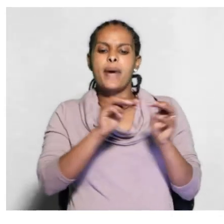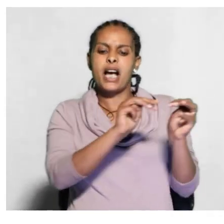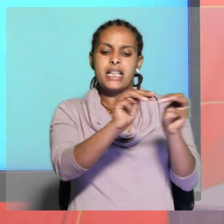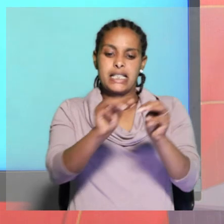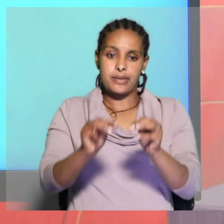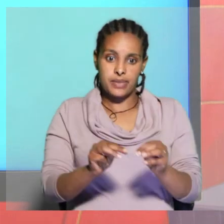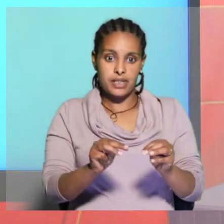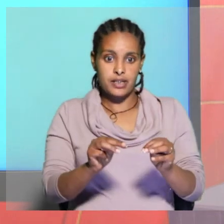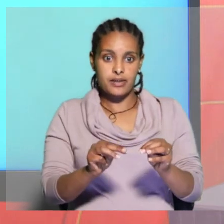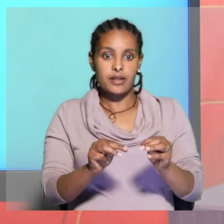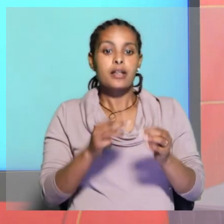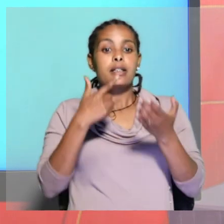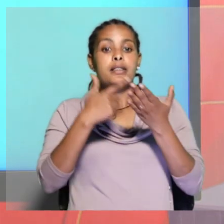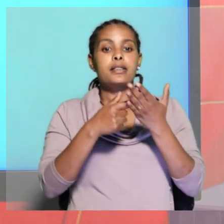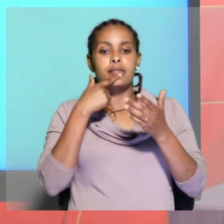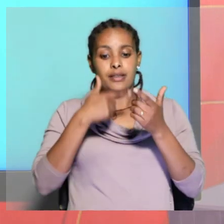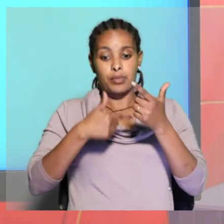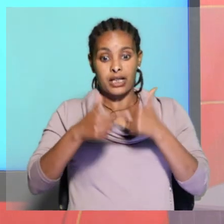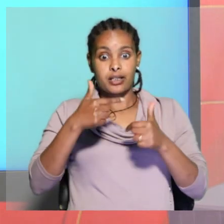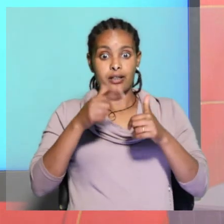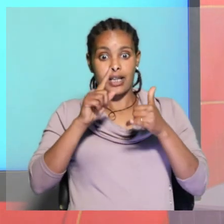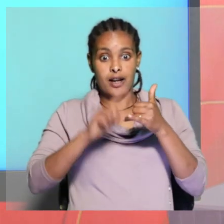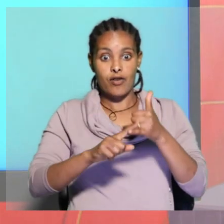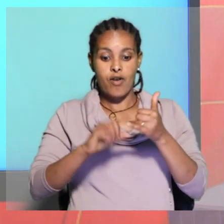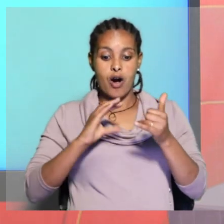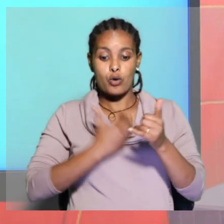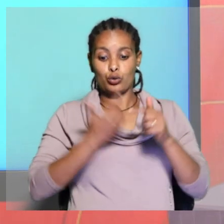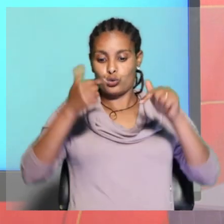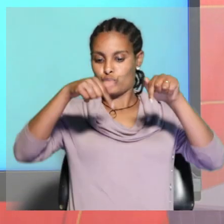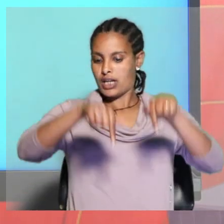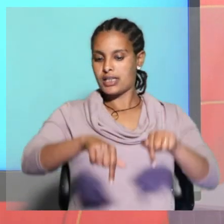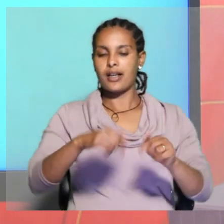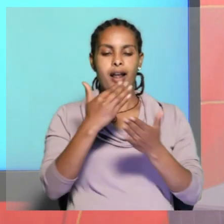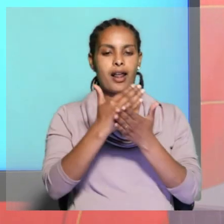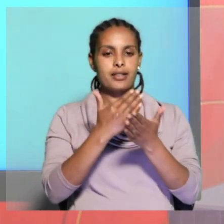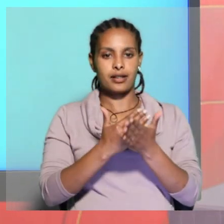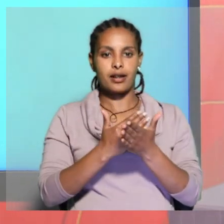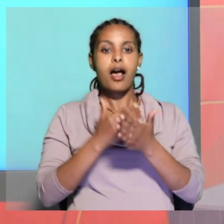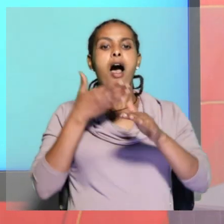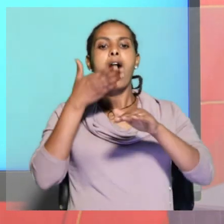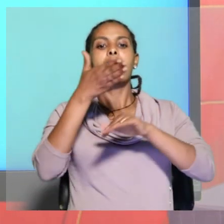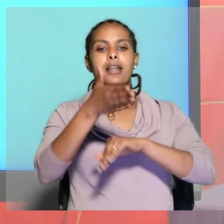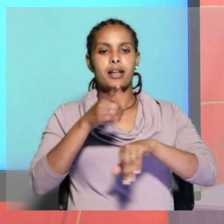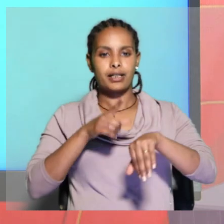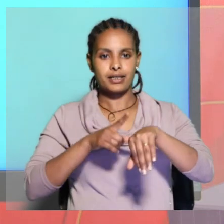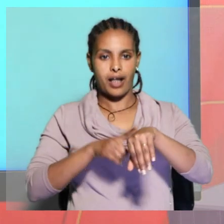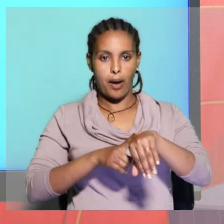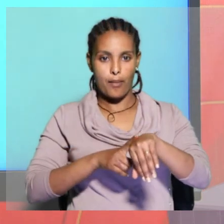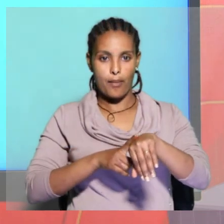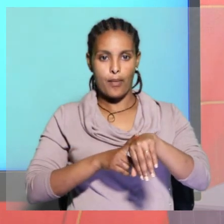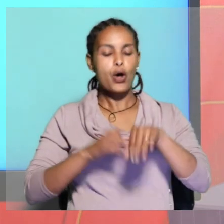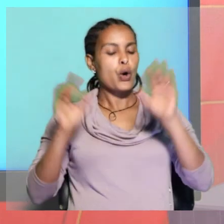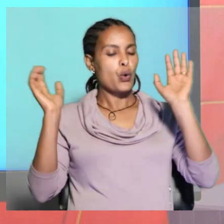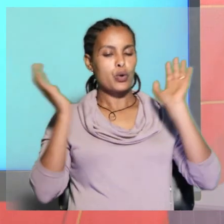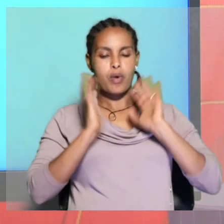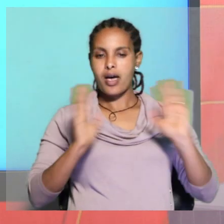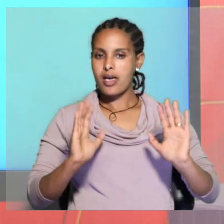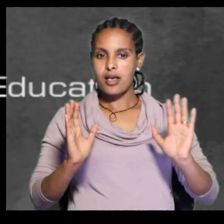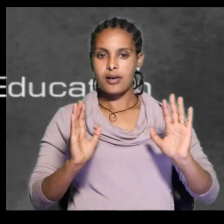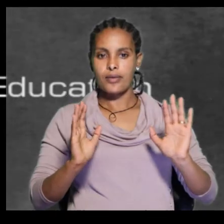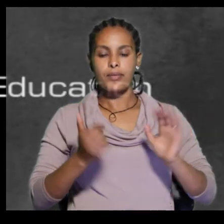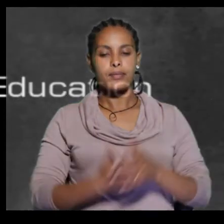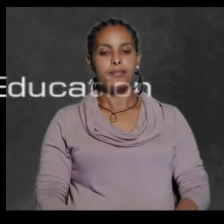mechanism. This brings us to the end of our today's lesson. Until next time, goodbye.